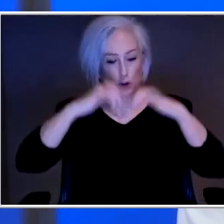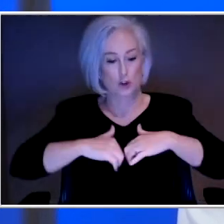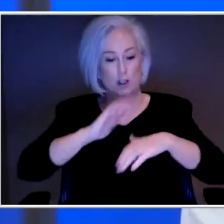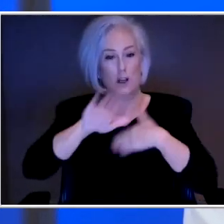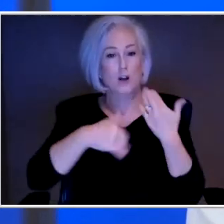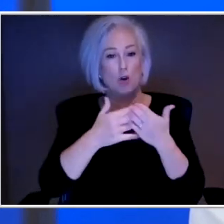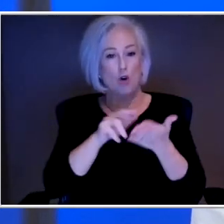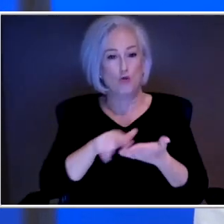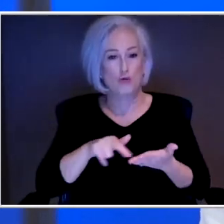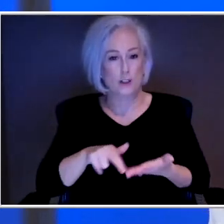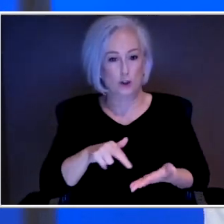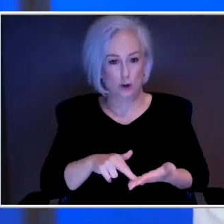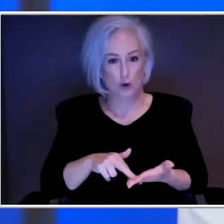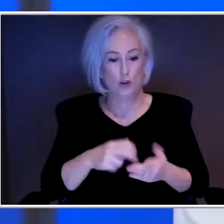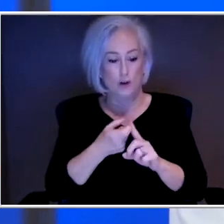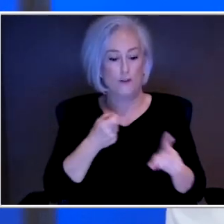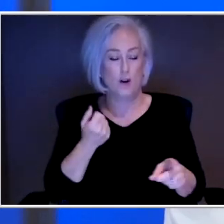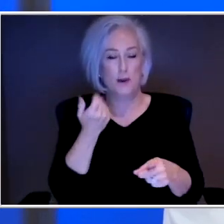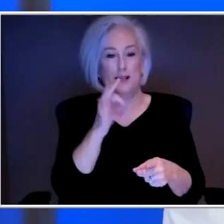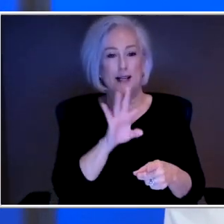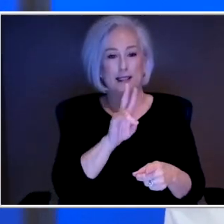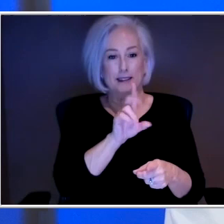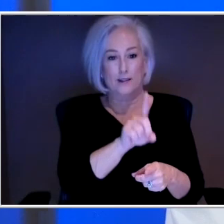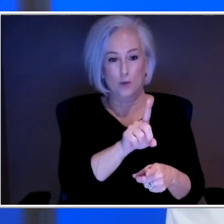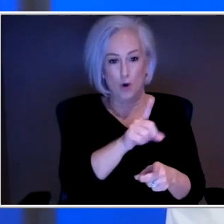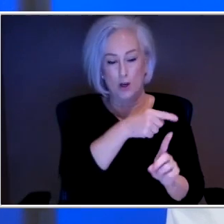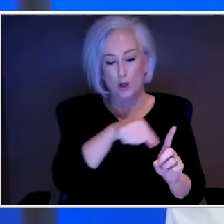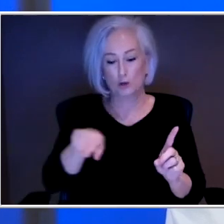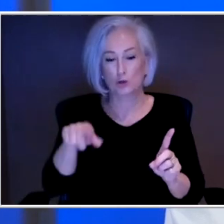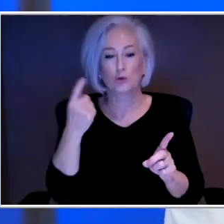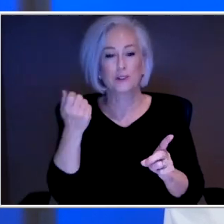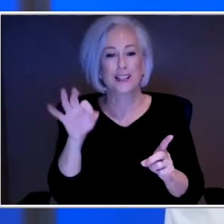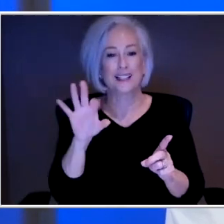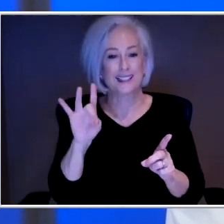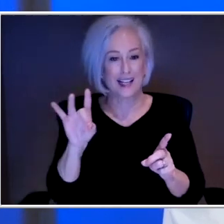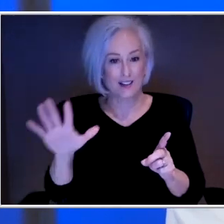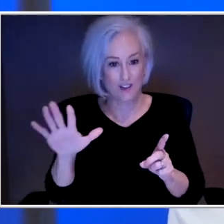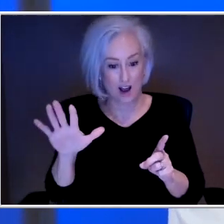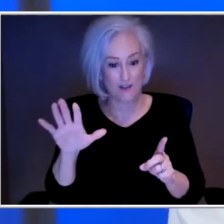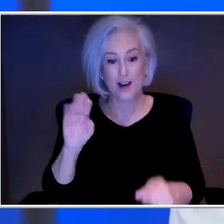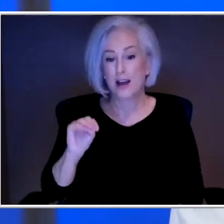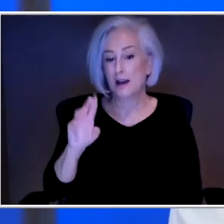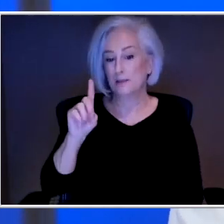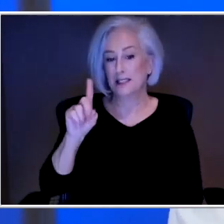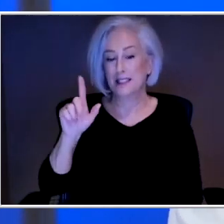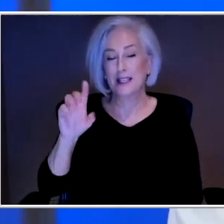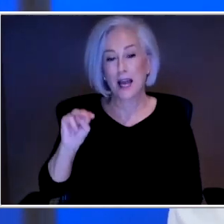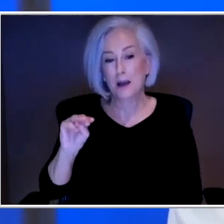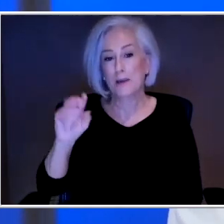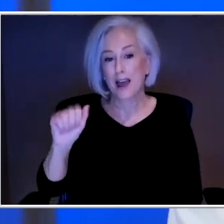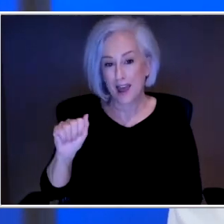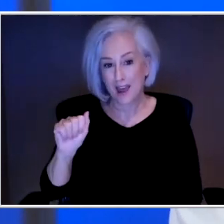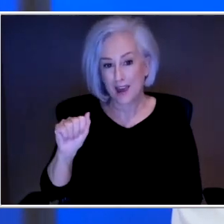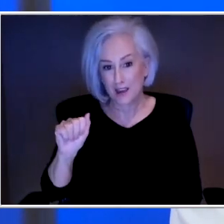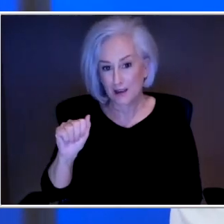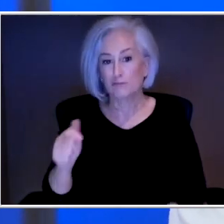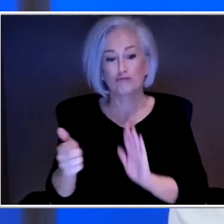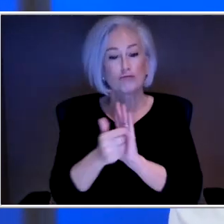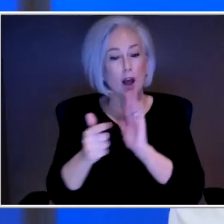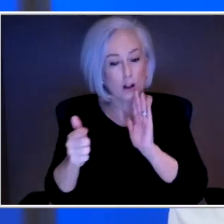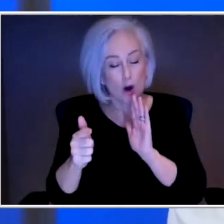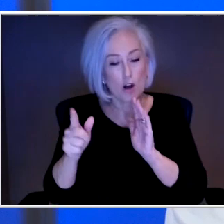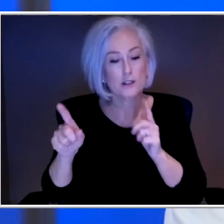from basically 1971 until about 1985 when MDMA was outlawed, and then shortly after 1985 and MDMA being